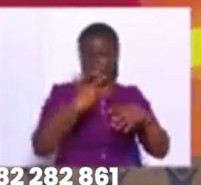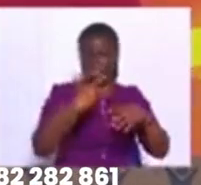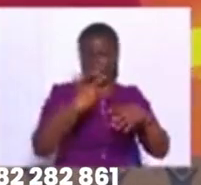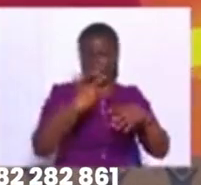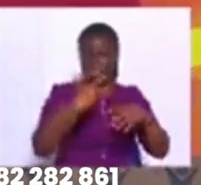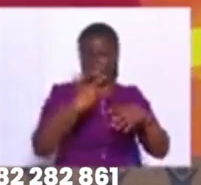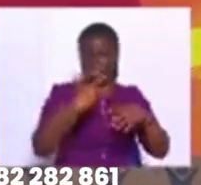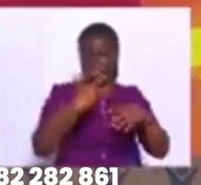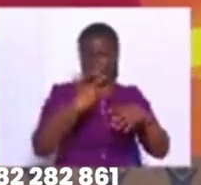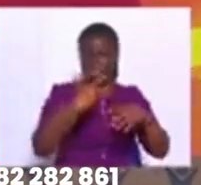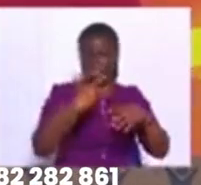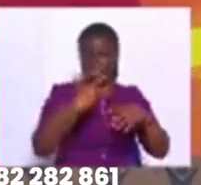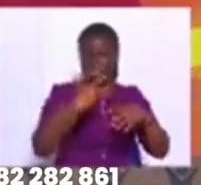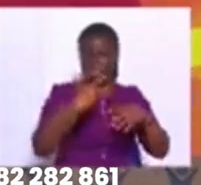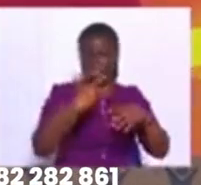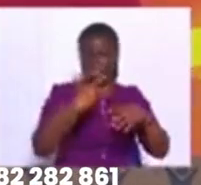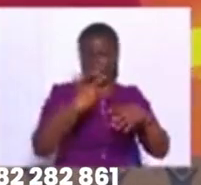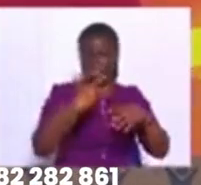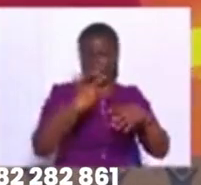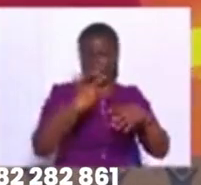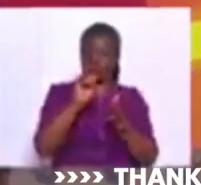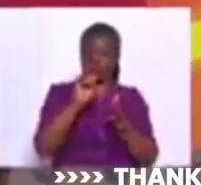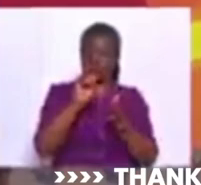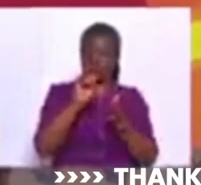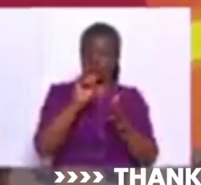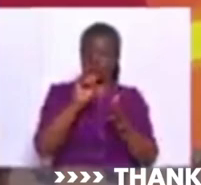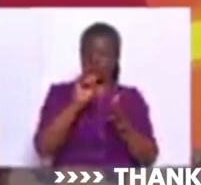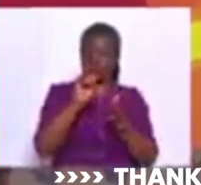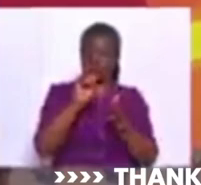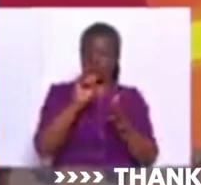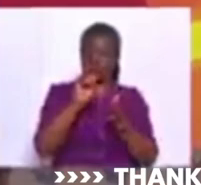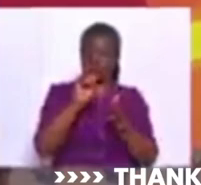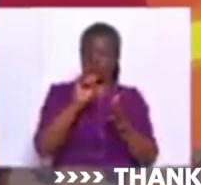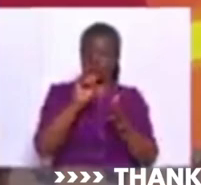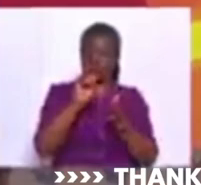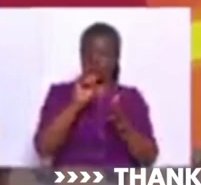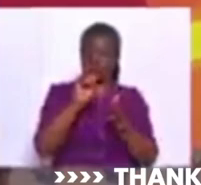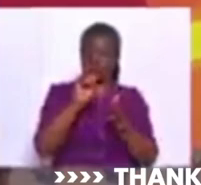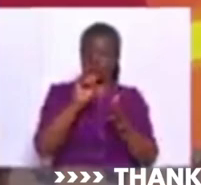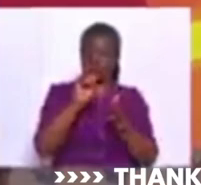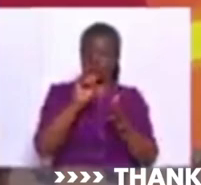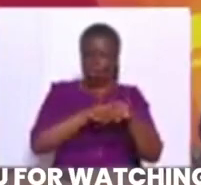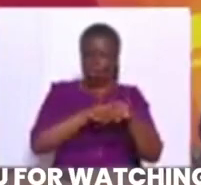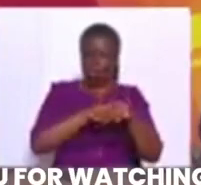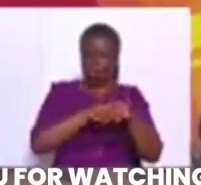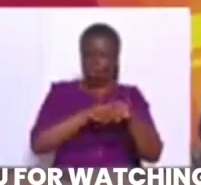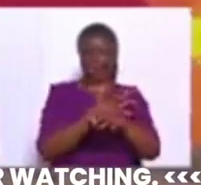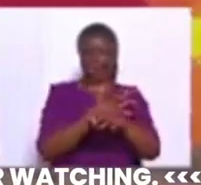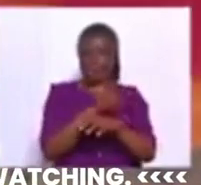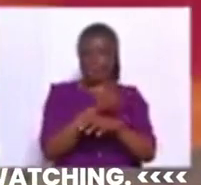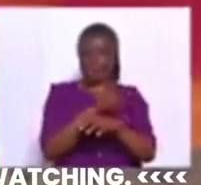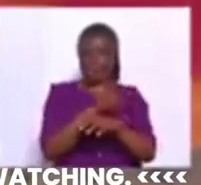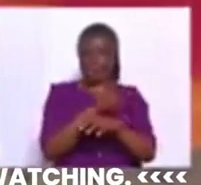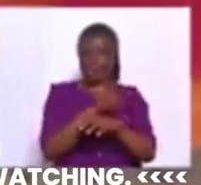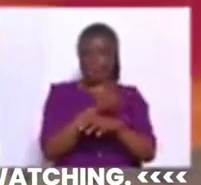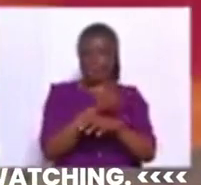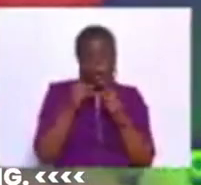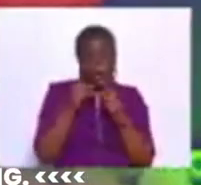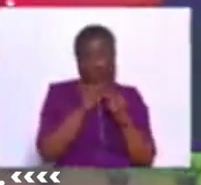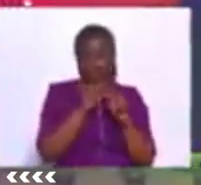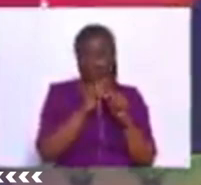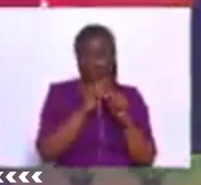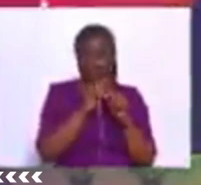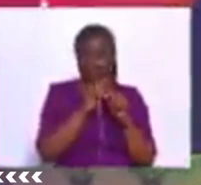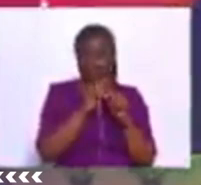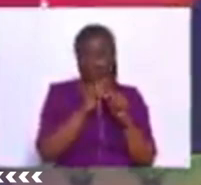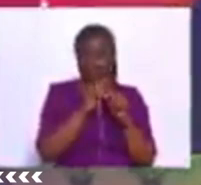aflatoxin, none of them got cancer. Okay, I want to make sure you understood this. They